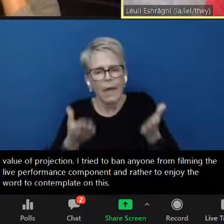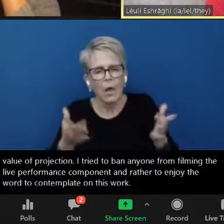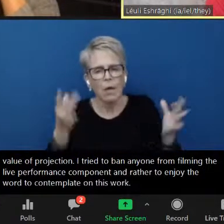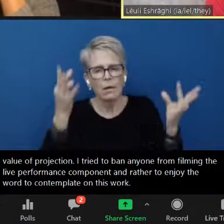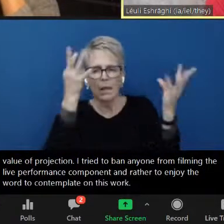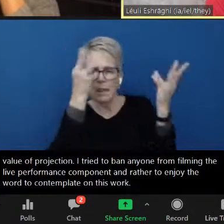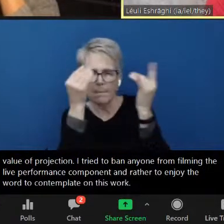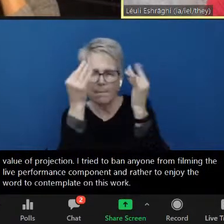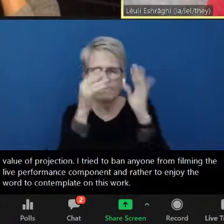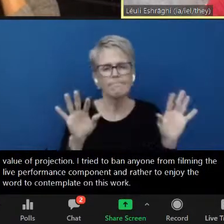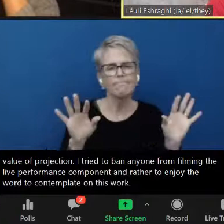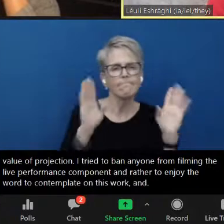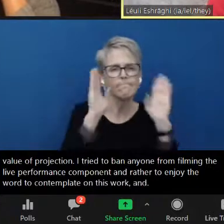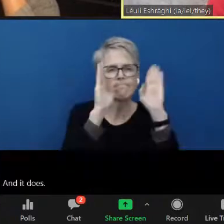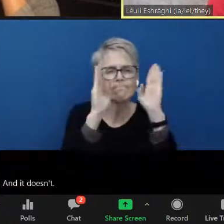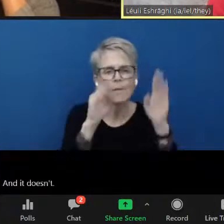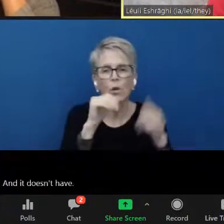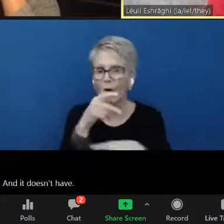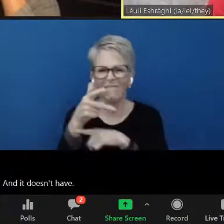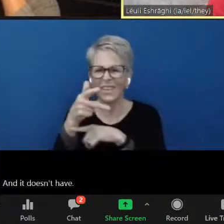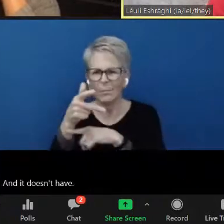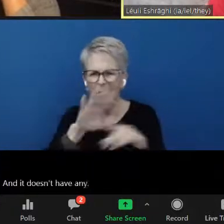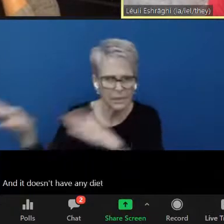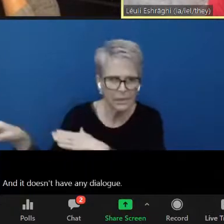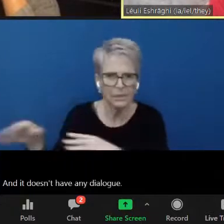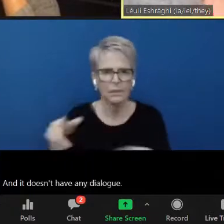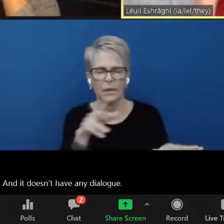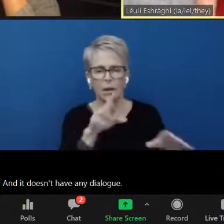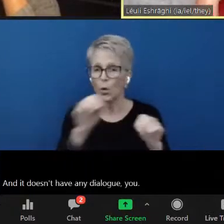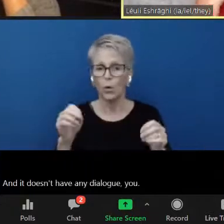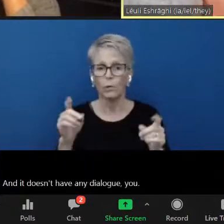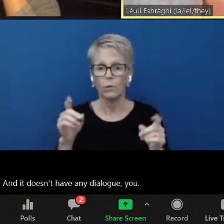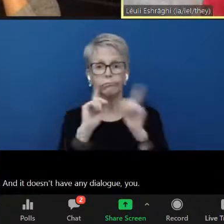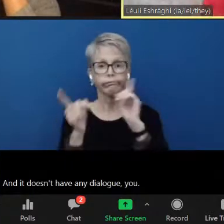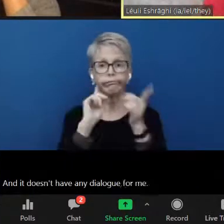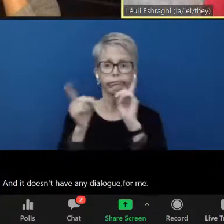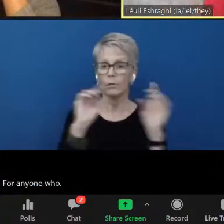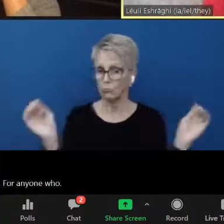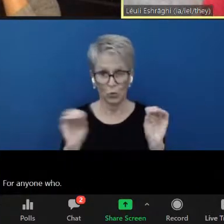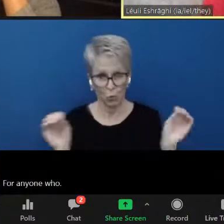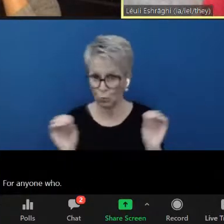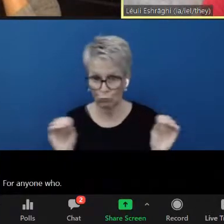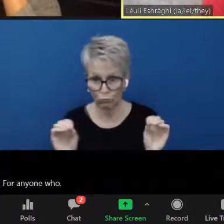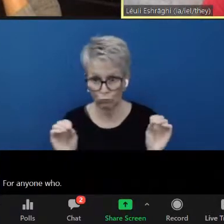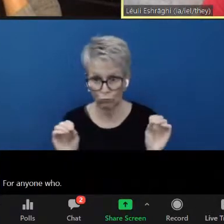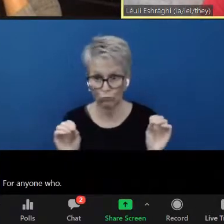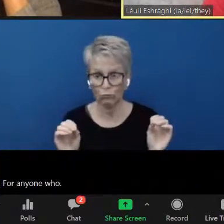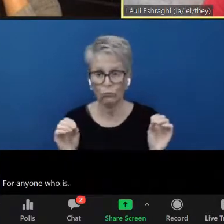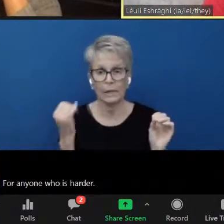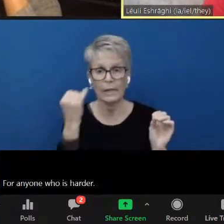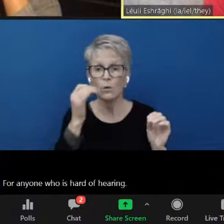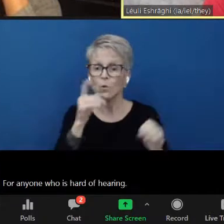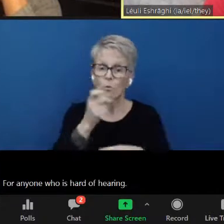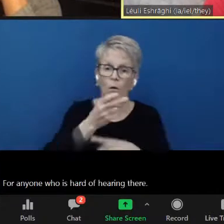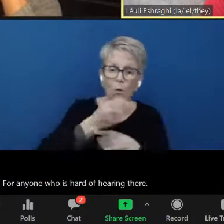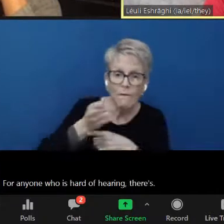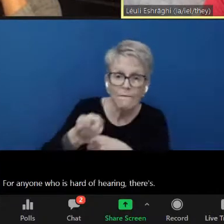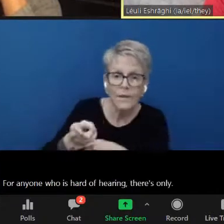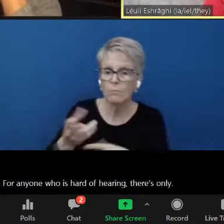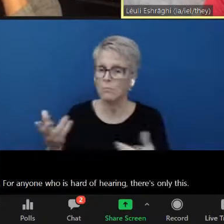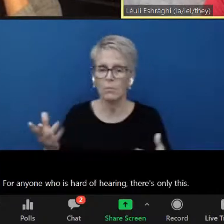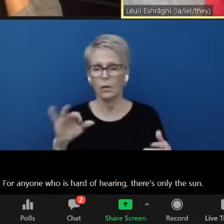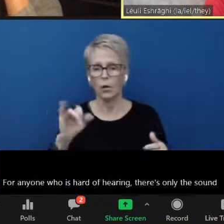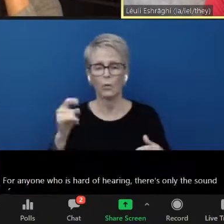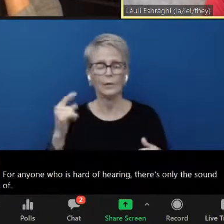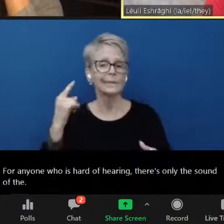work. And it doesn't have any dialogue. You can, for anyone who is hard of hearing, there's only the